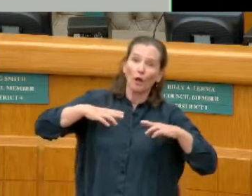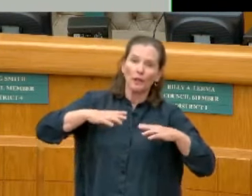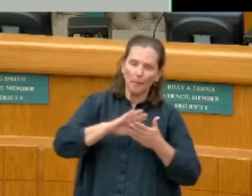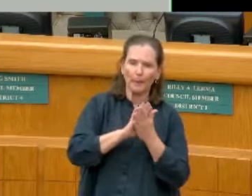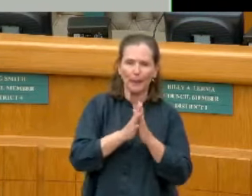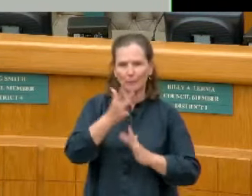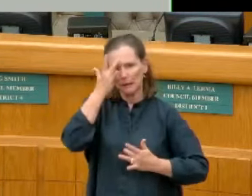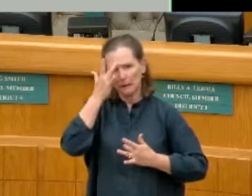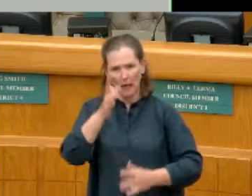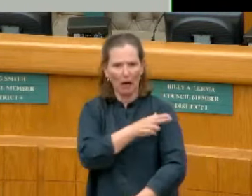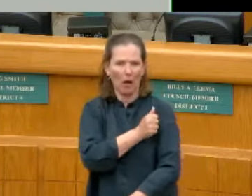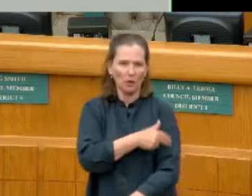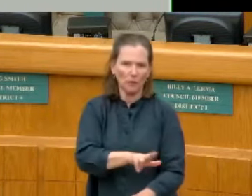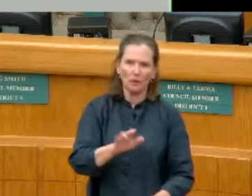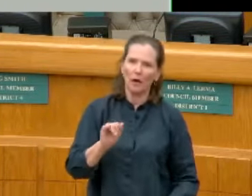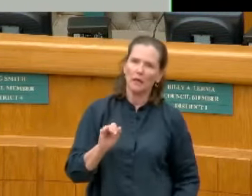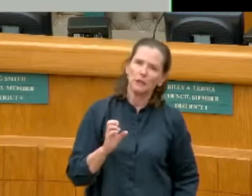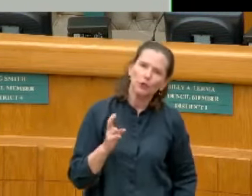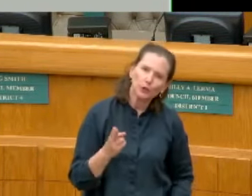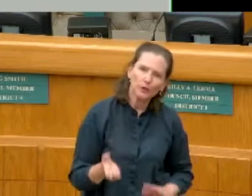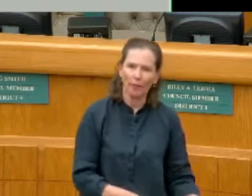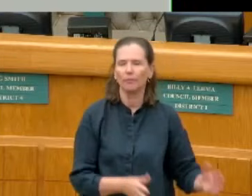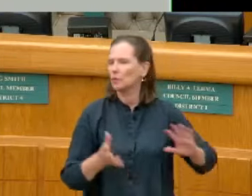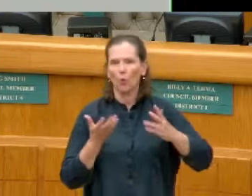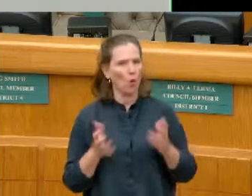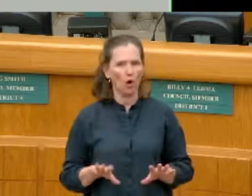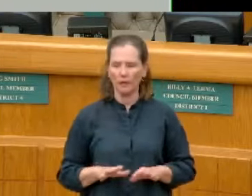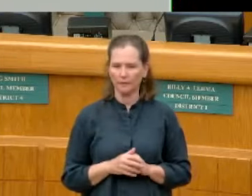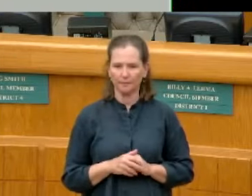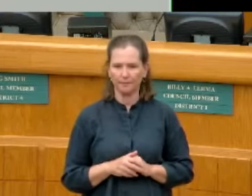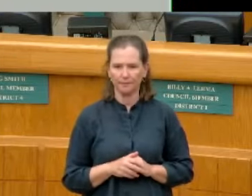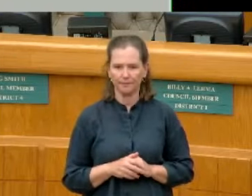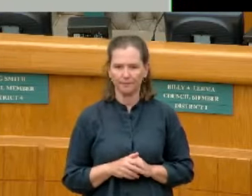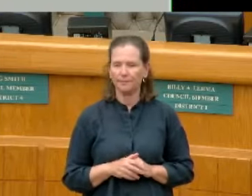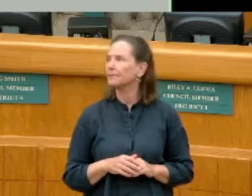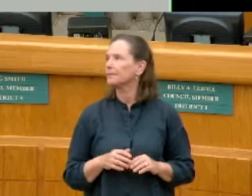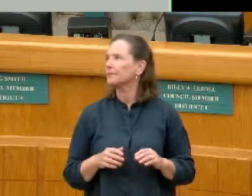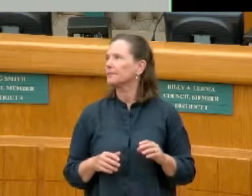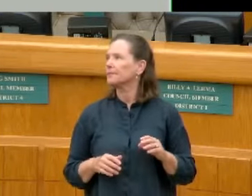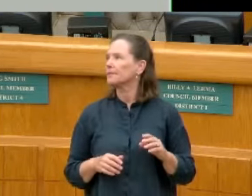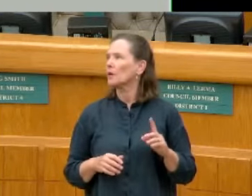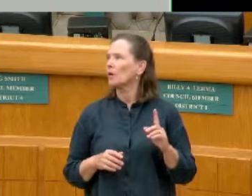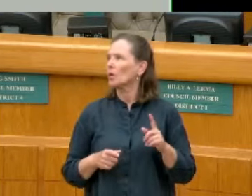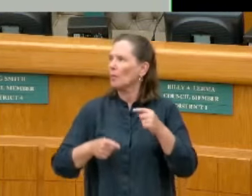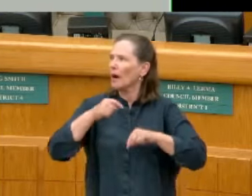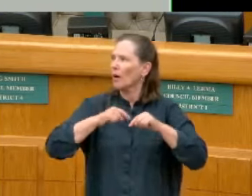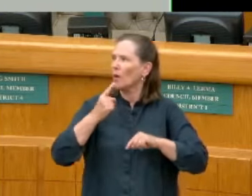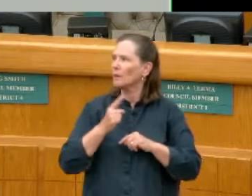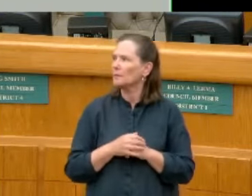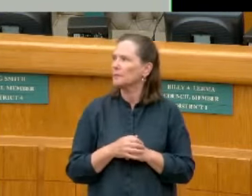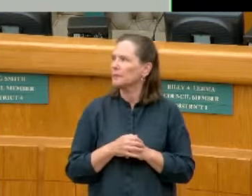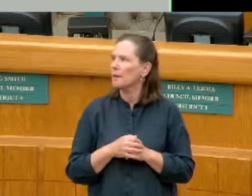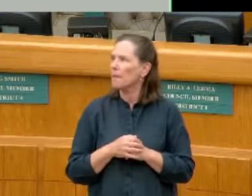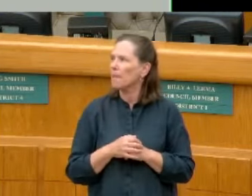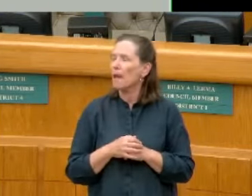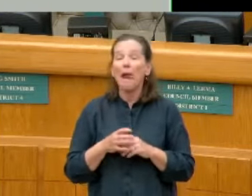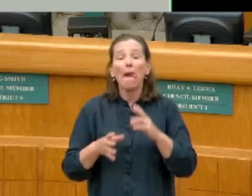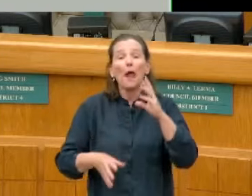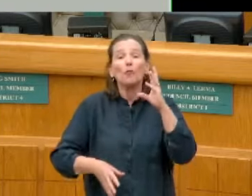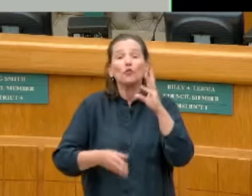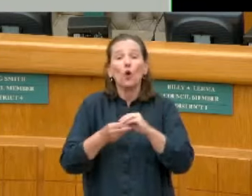The total number of inpatients peaked within the past week. Go back one slide. There we go. Total